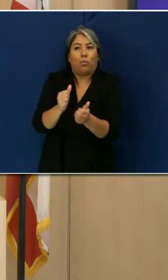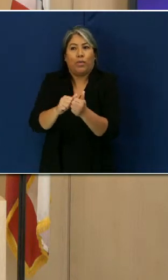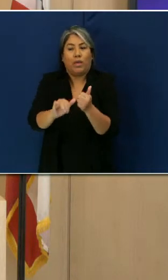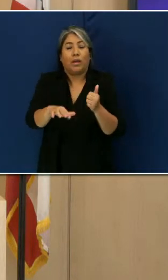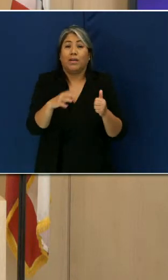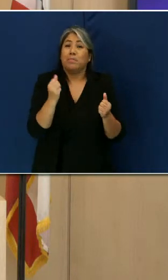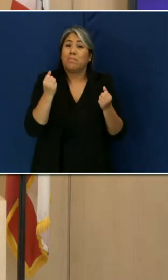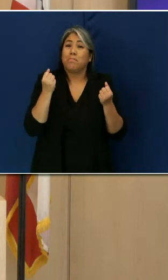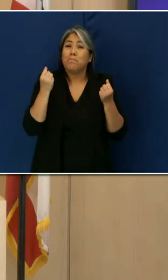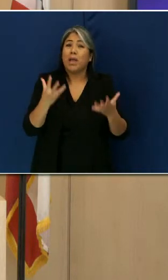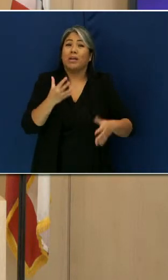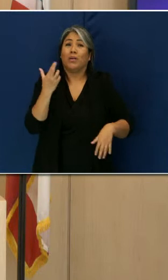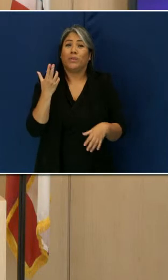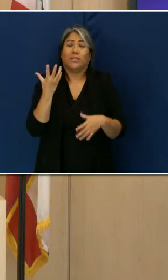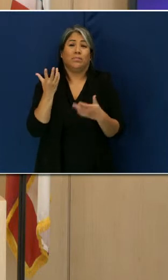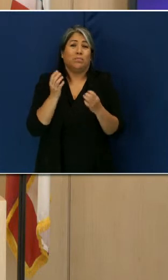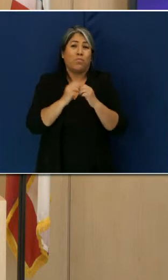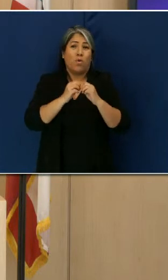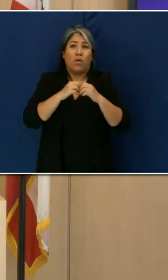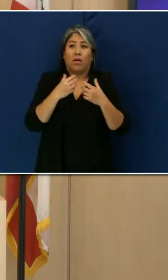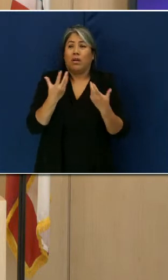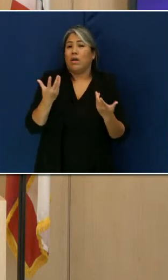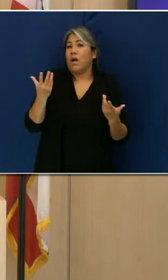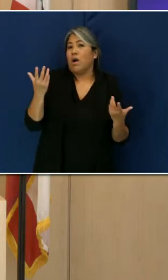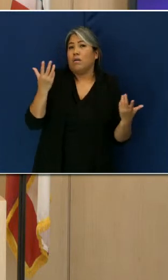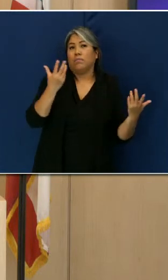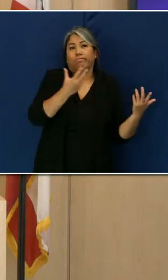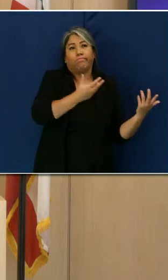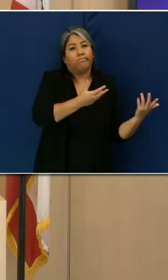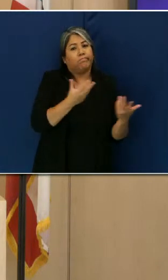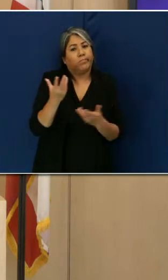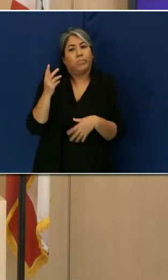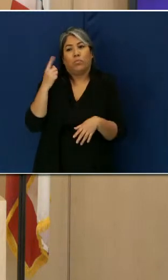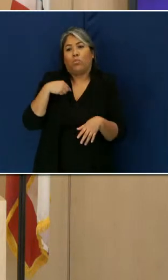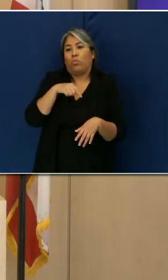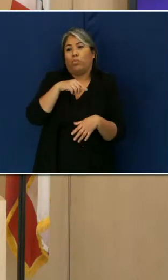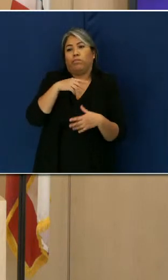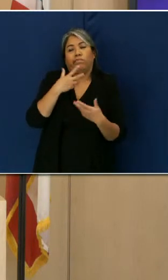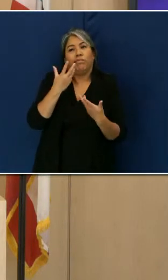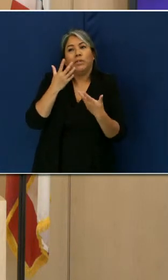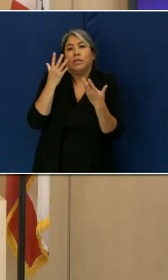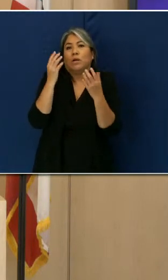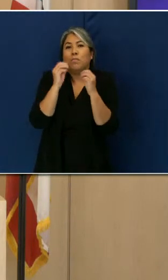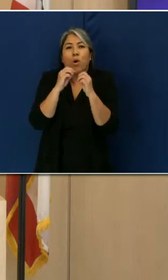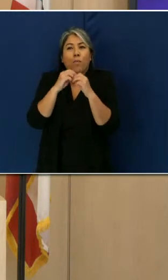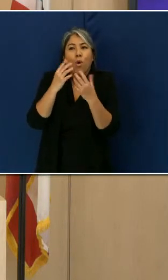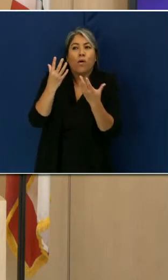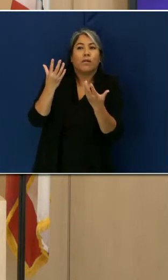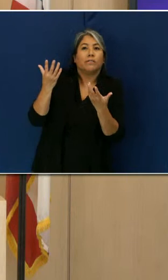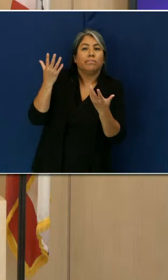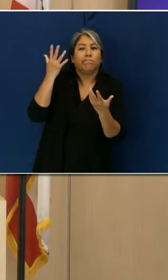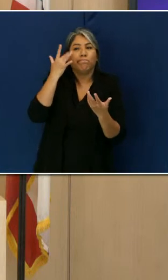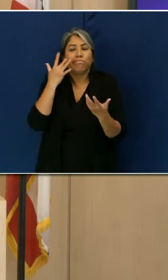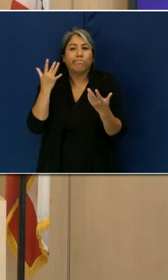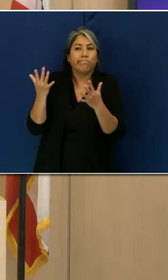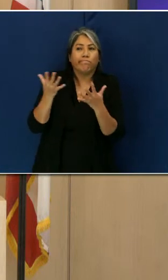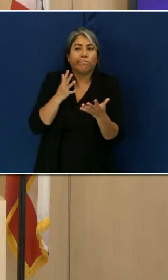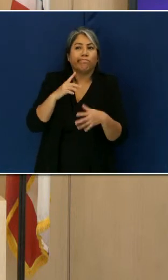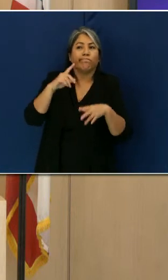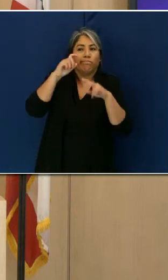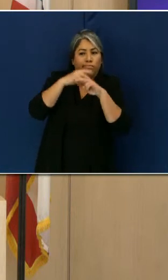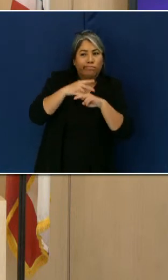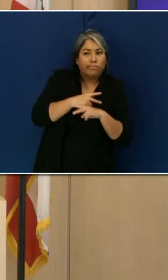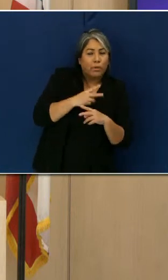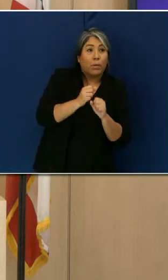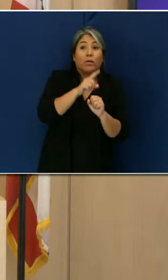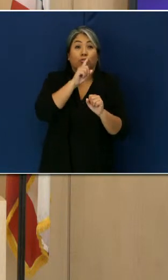many factors will have to, the levers on many factors will have to be pulled so that we can make sure that there